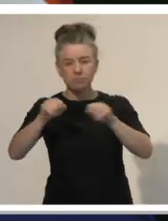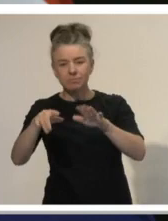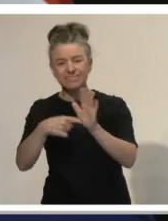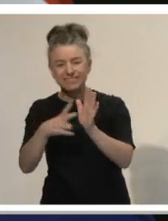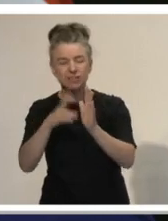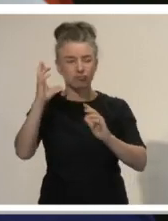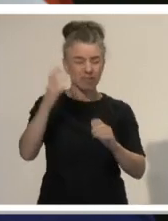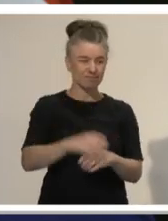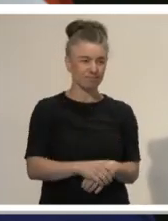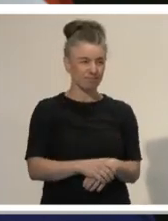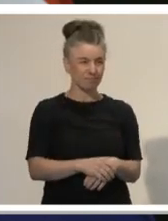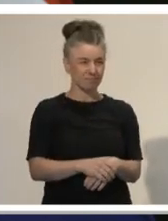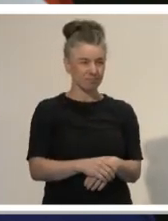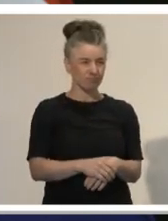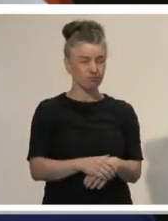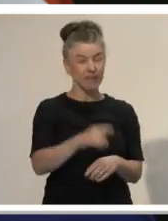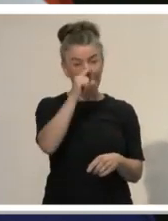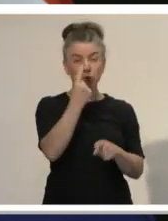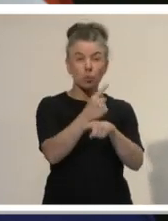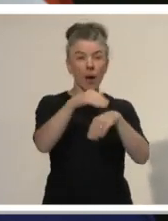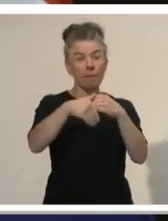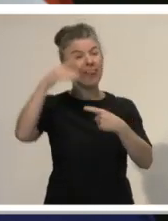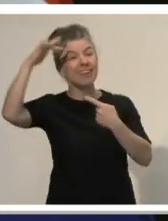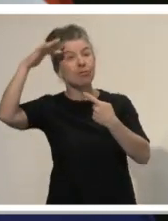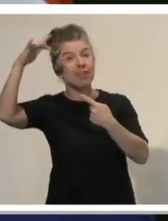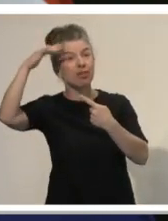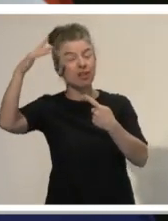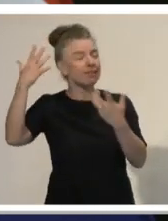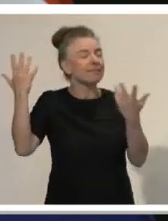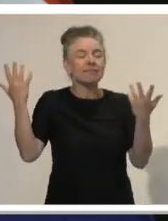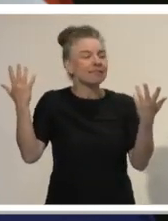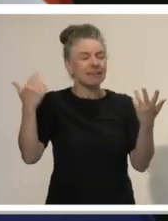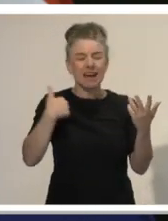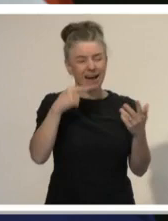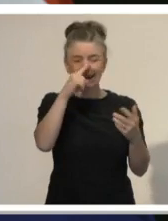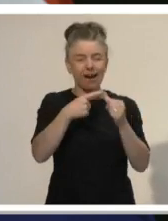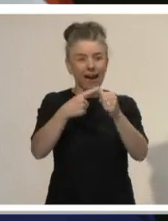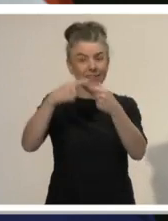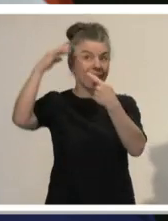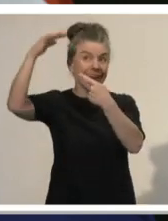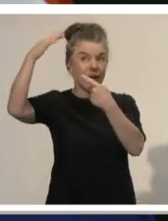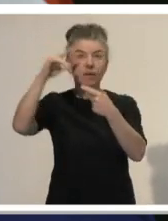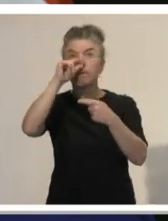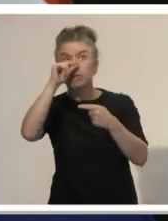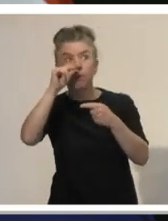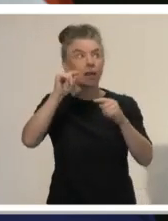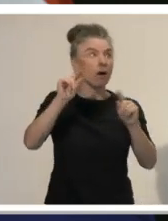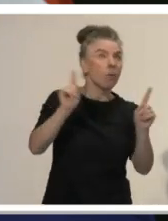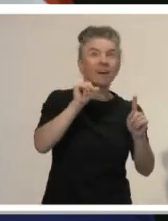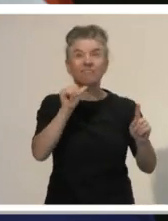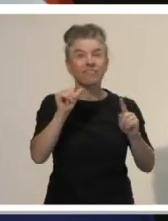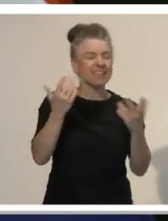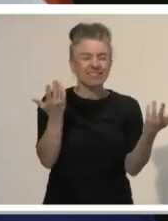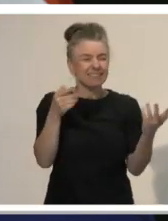here for hours and throw up every hypothetical about what might happen. A lot of those hypotheticals I won't answer because they are hypotheticals,